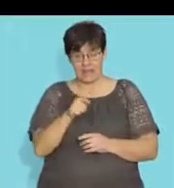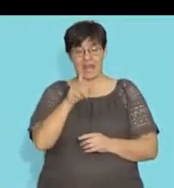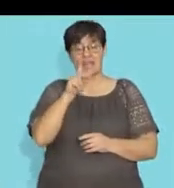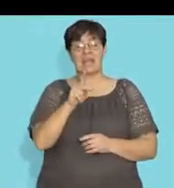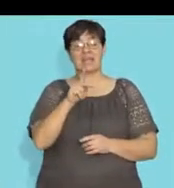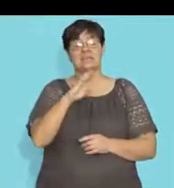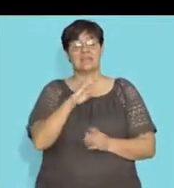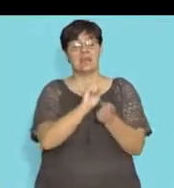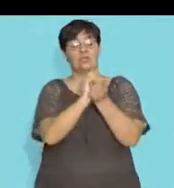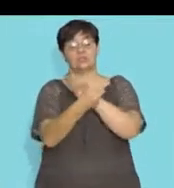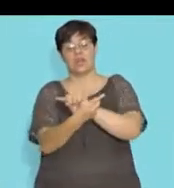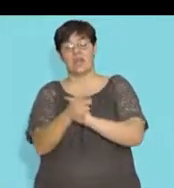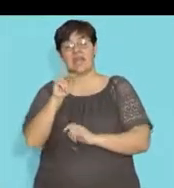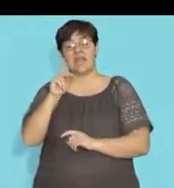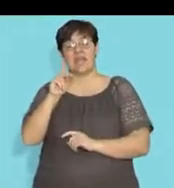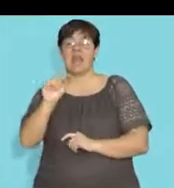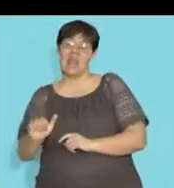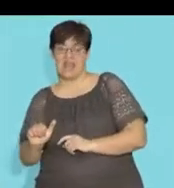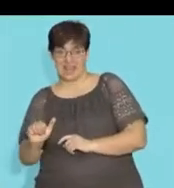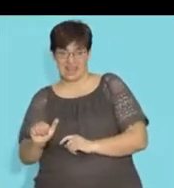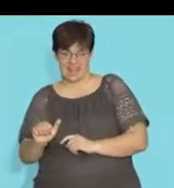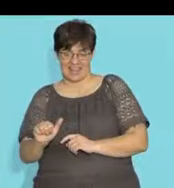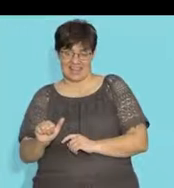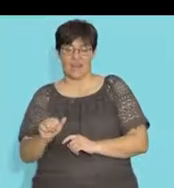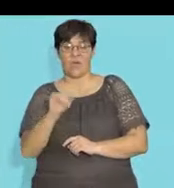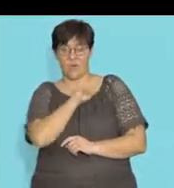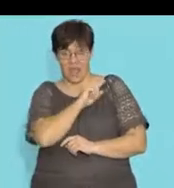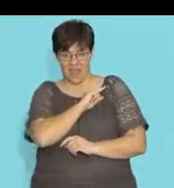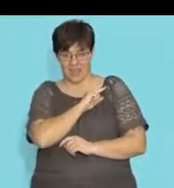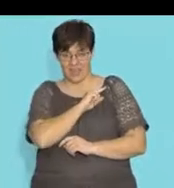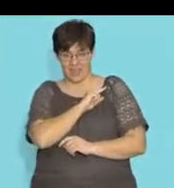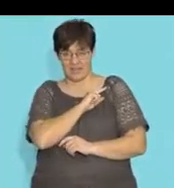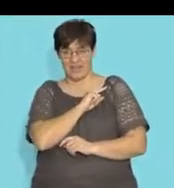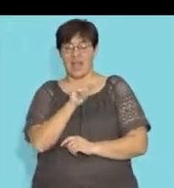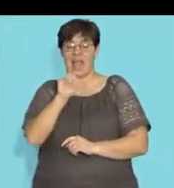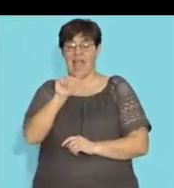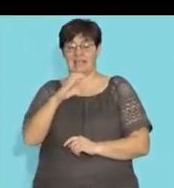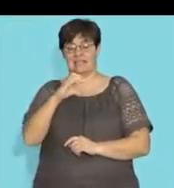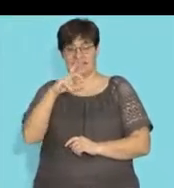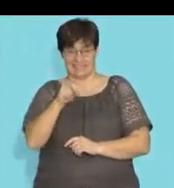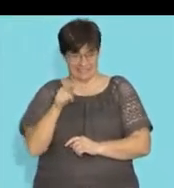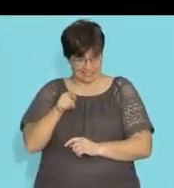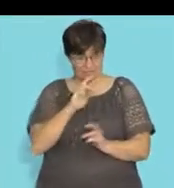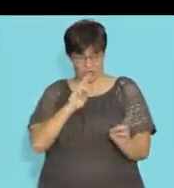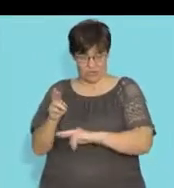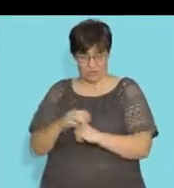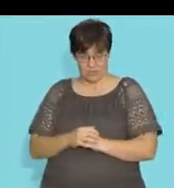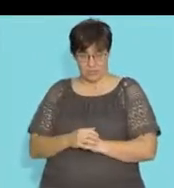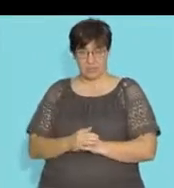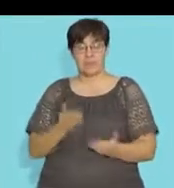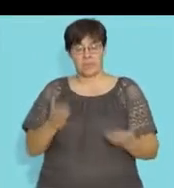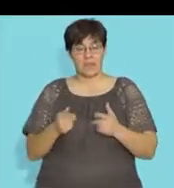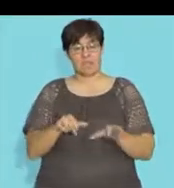Kc value is now called Ka because it is now referring to an acid. So the